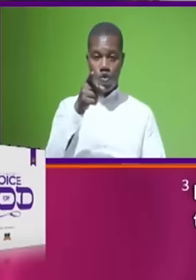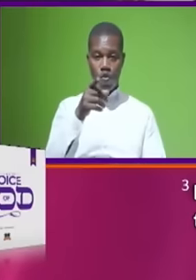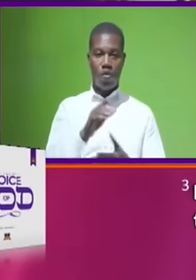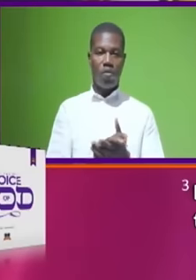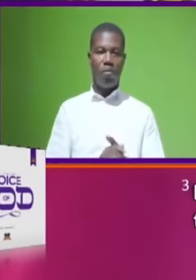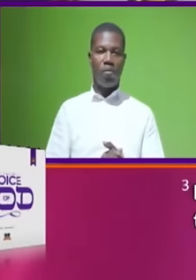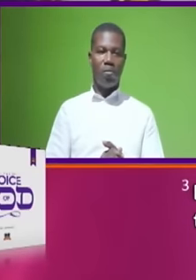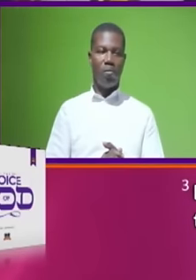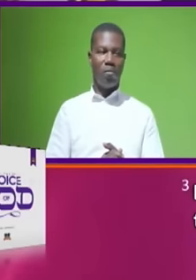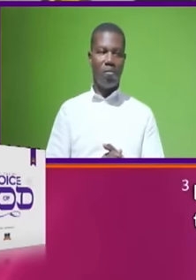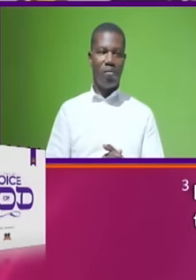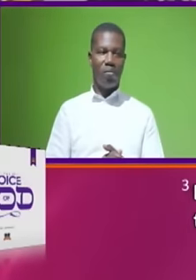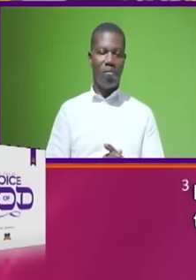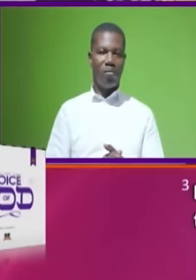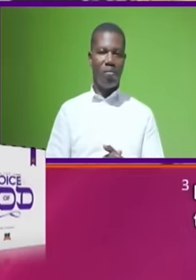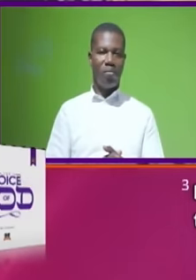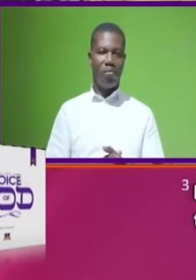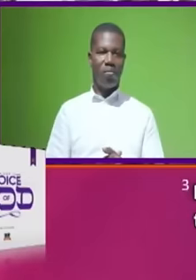lie?